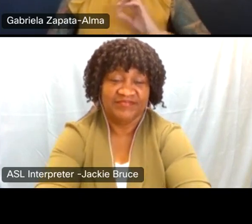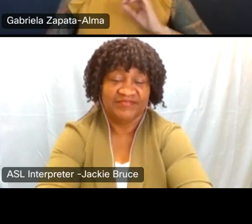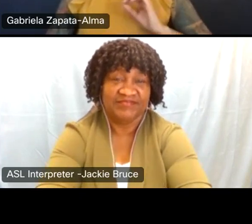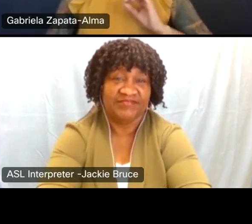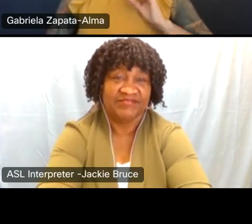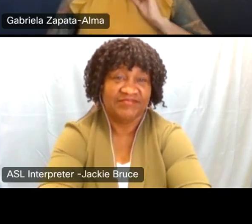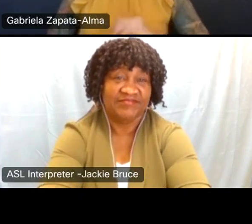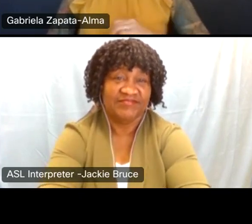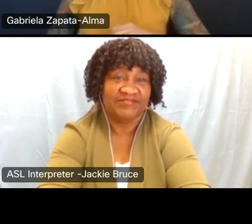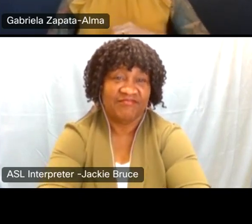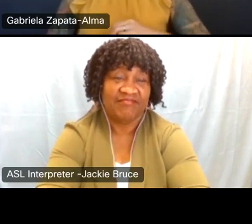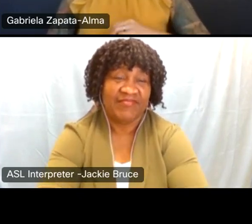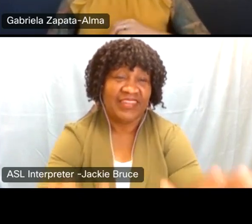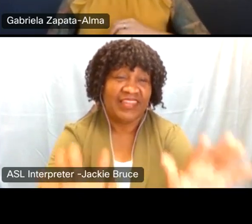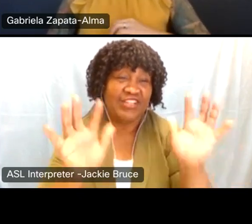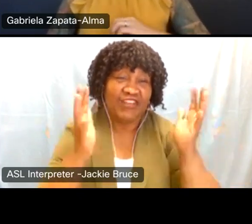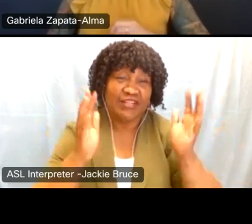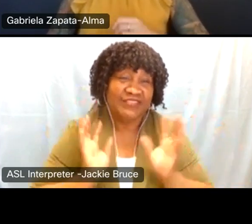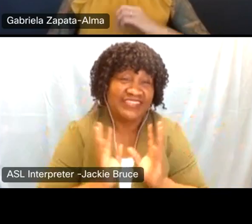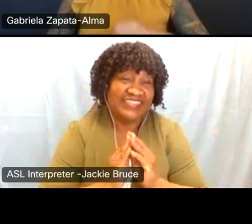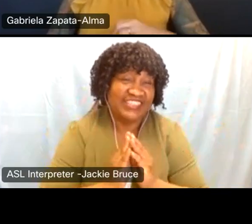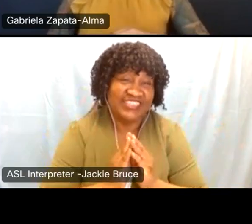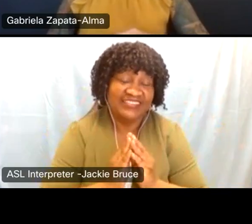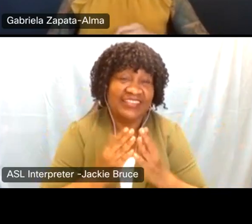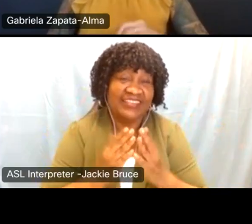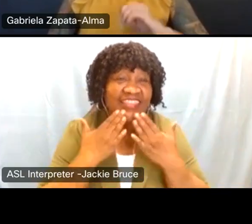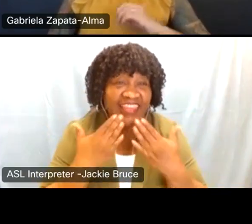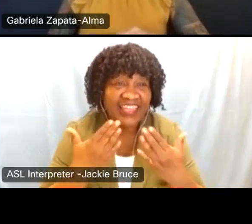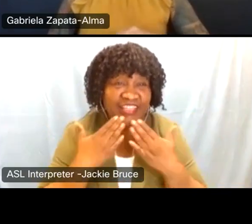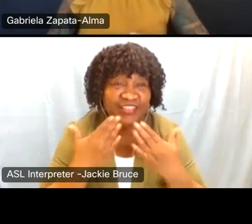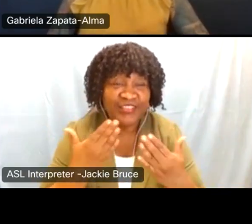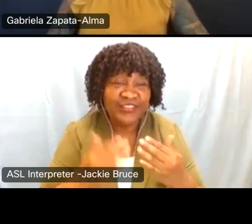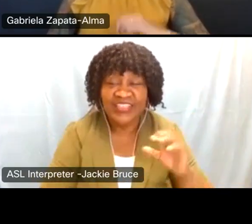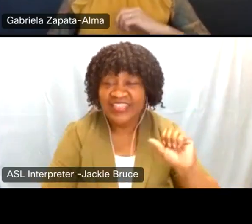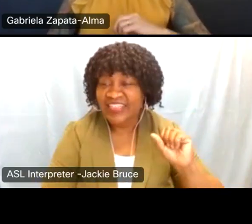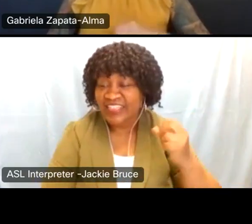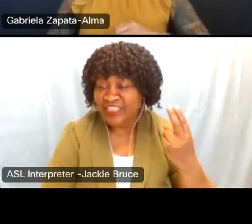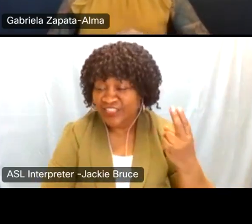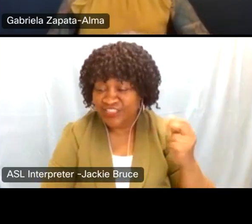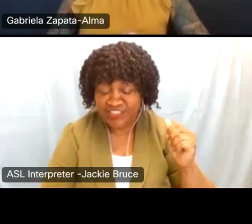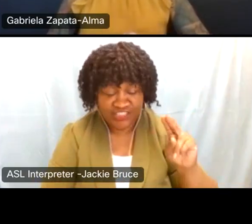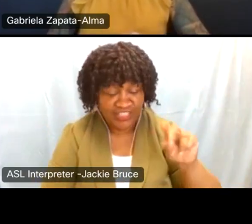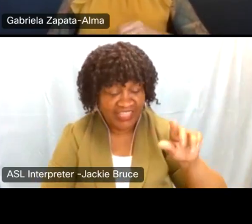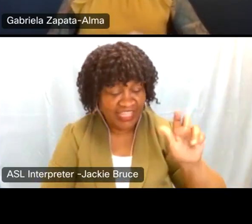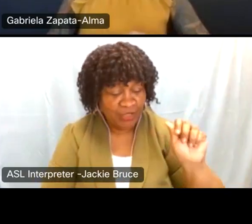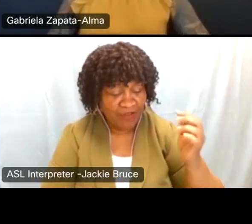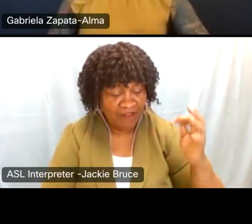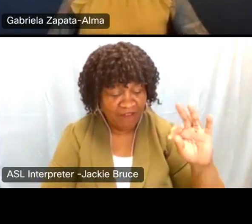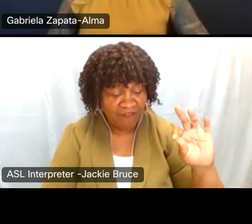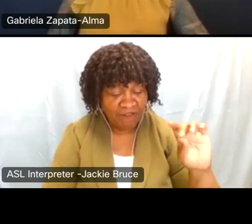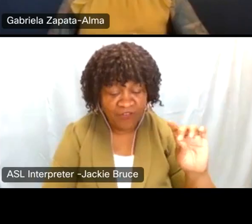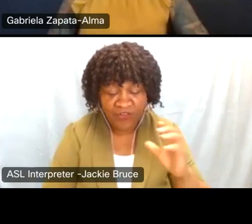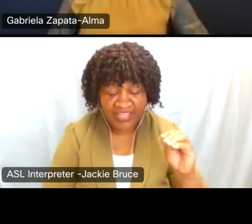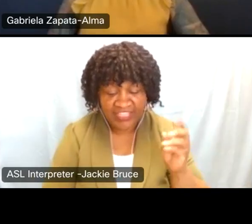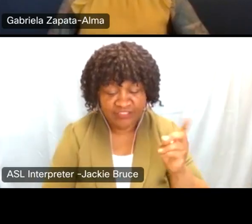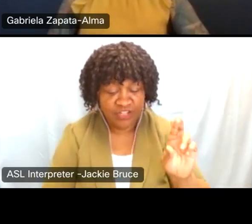What an incredible session, folks. Thank you, Shaniqua Ford and Dr. Yvette Flores. Thank you, our